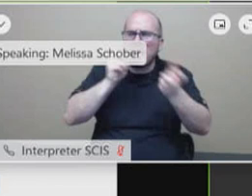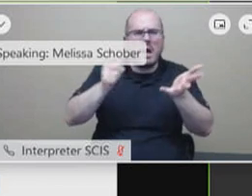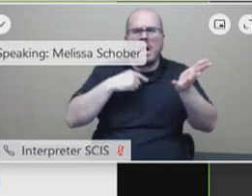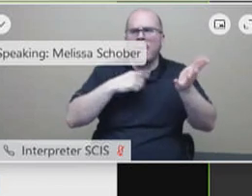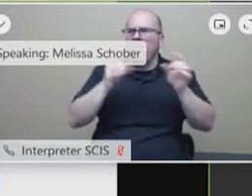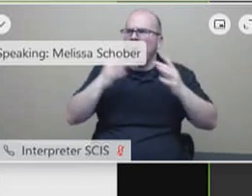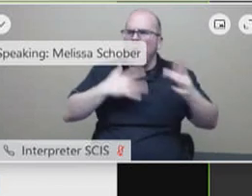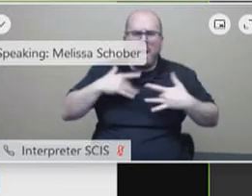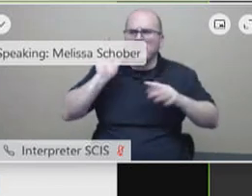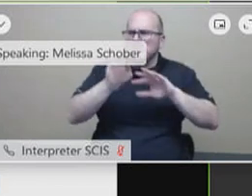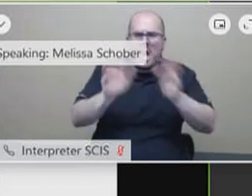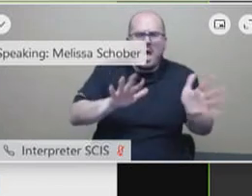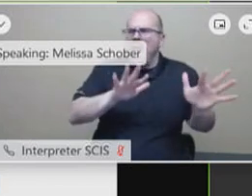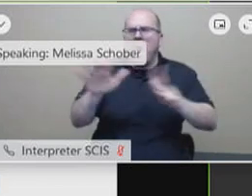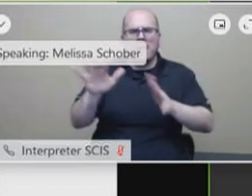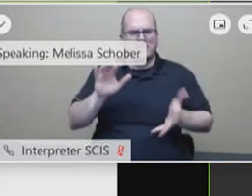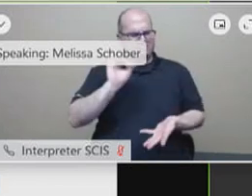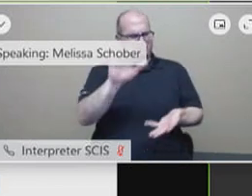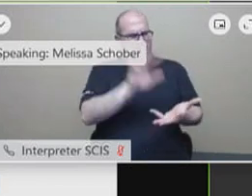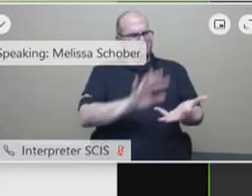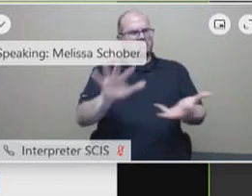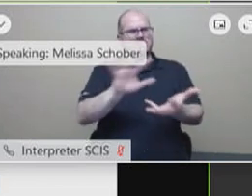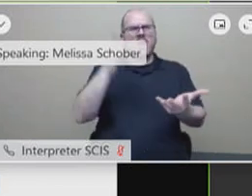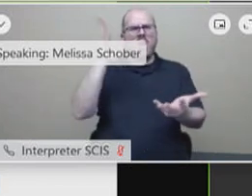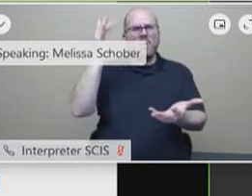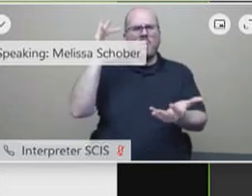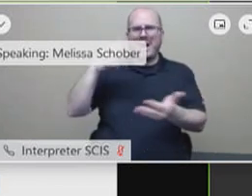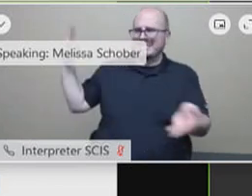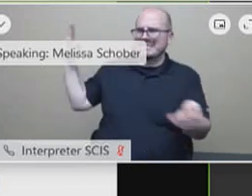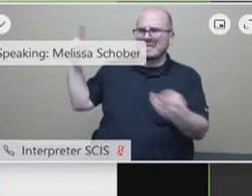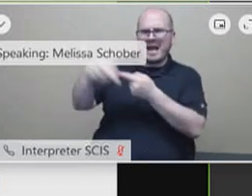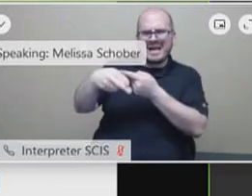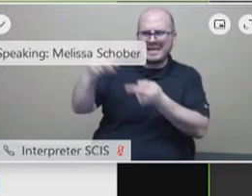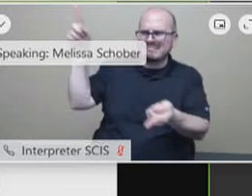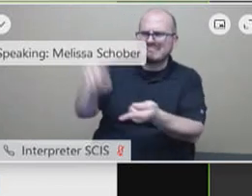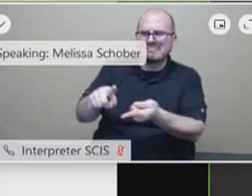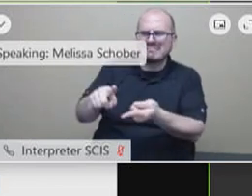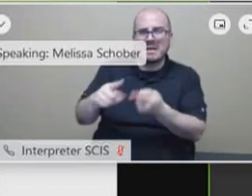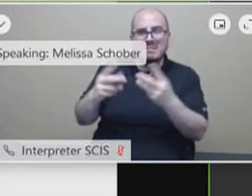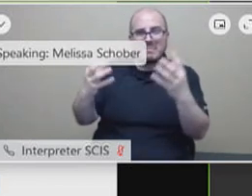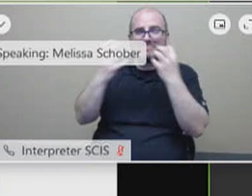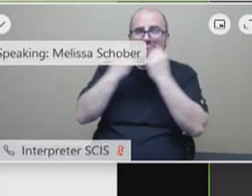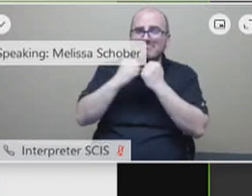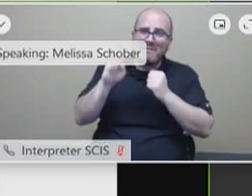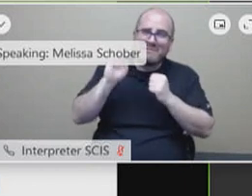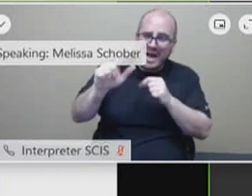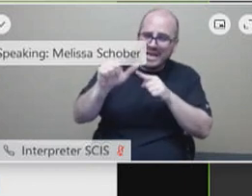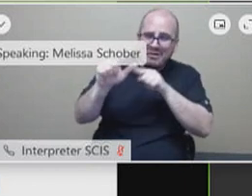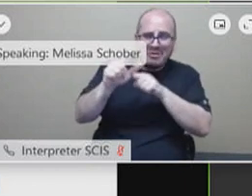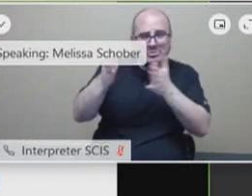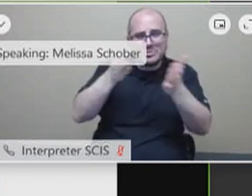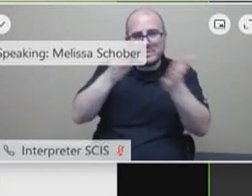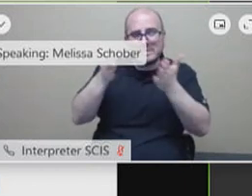dying. So why are we cutting these vital services that we need for our